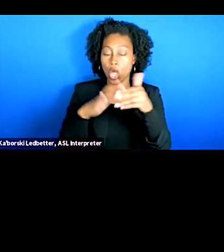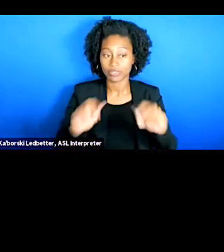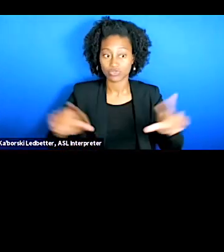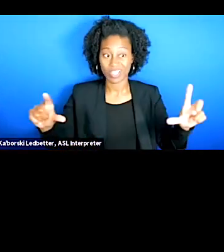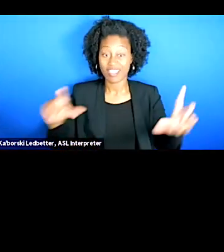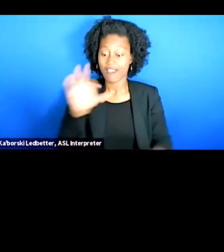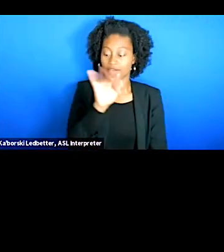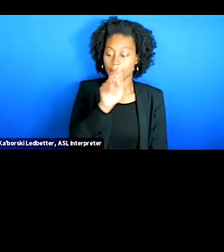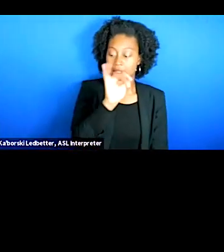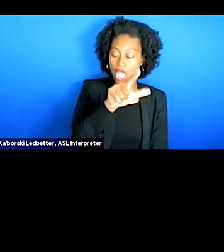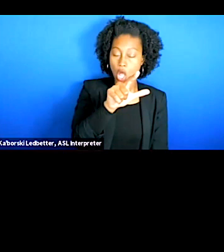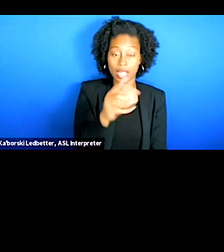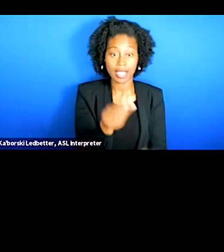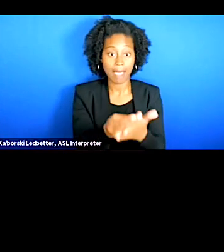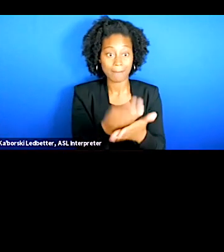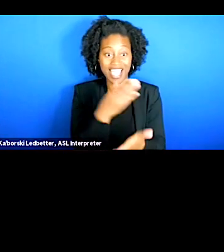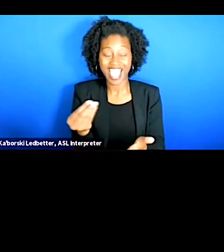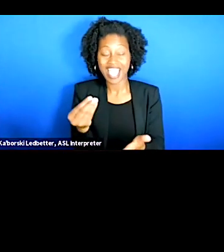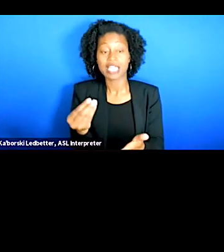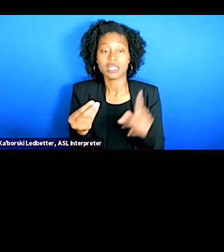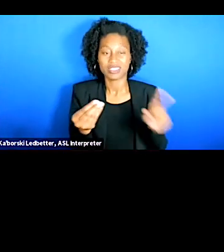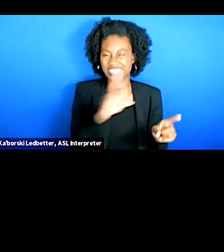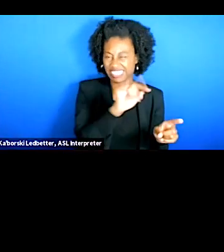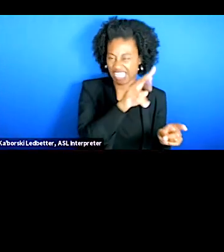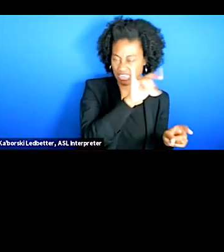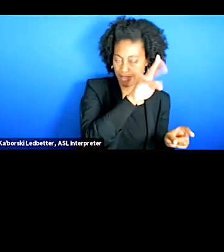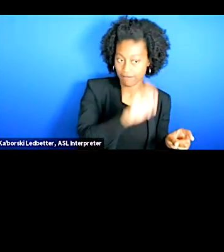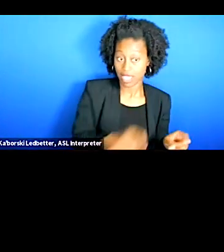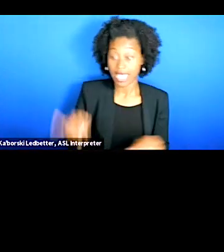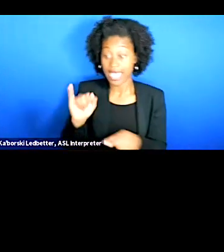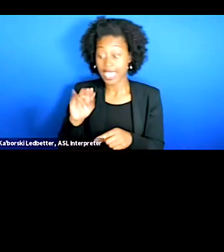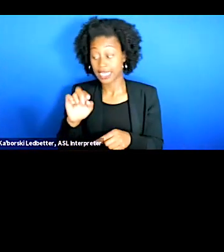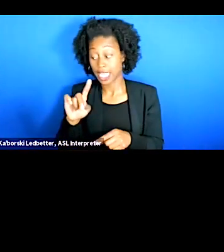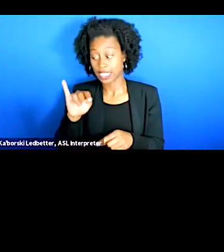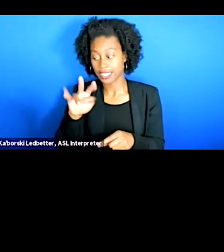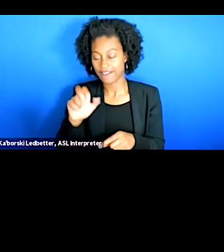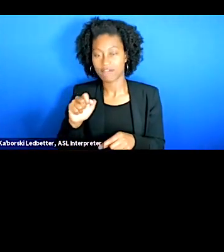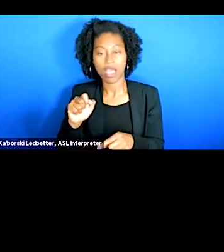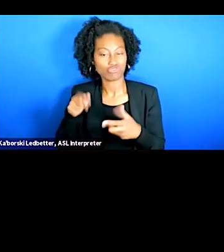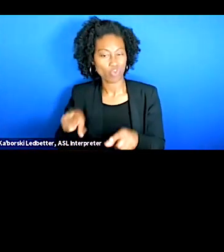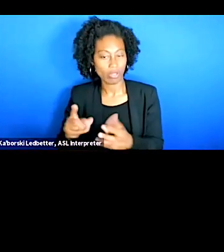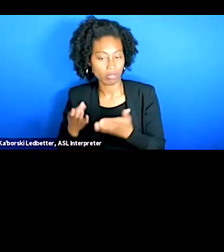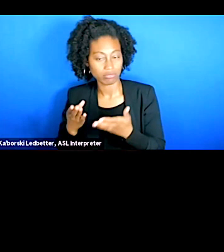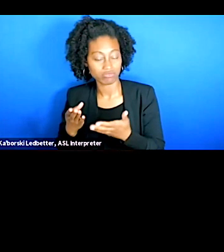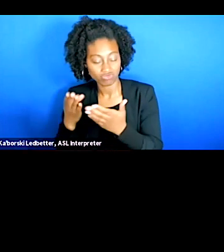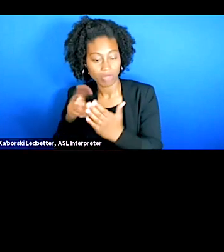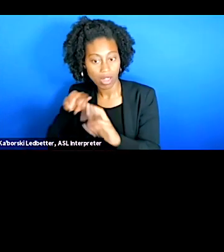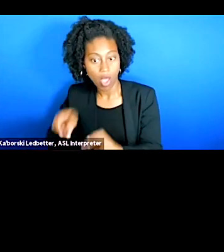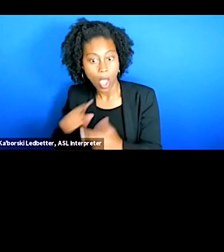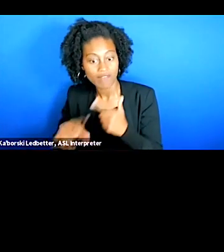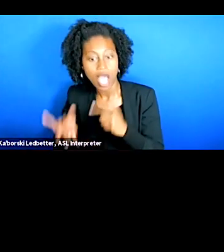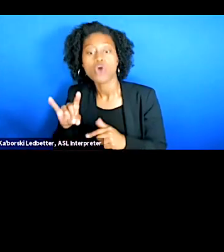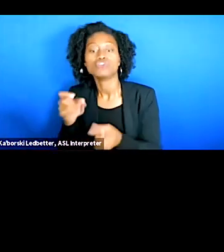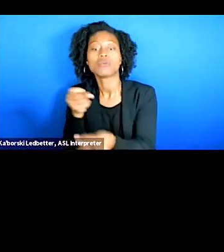capital and the inductive code supports advisors would then be used to code the literature